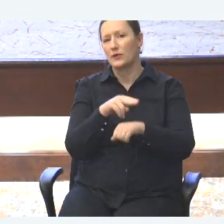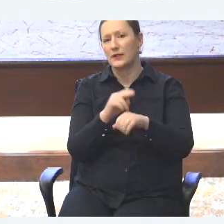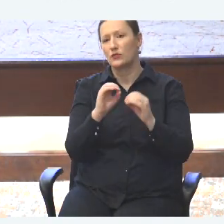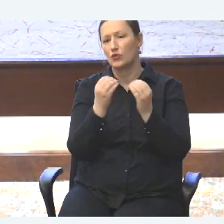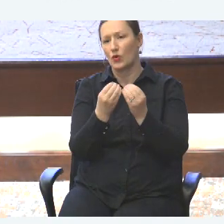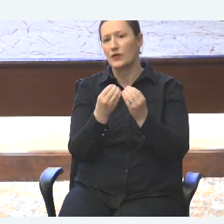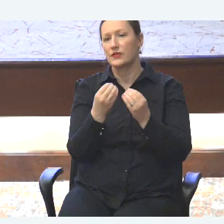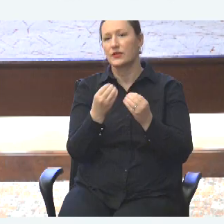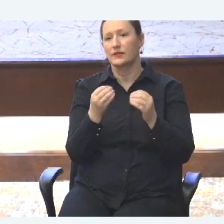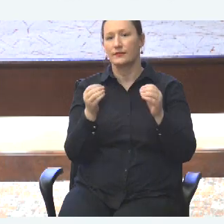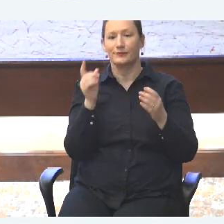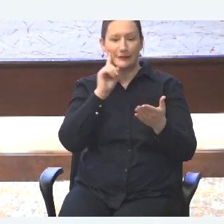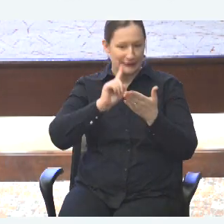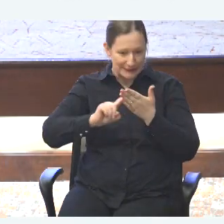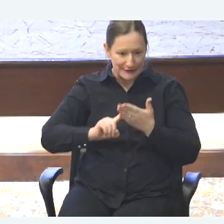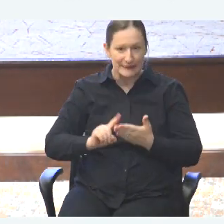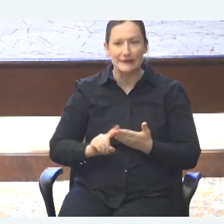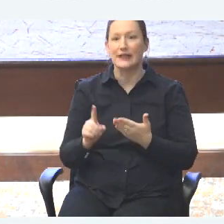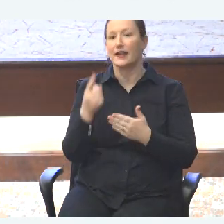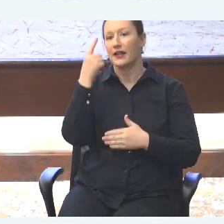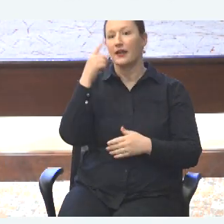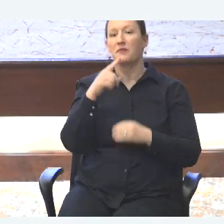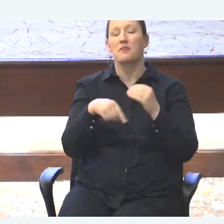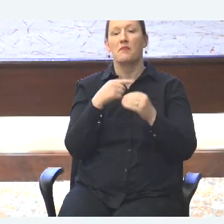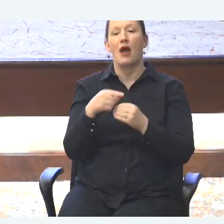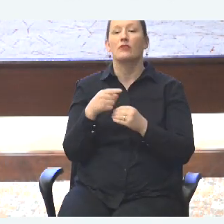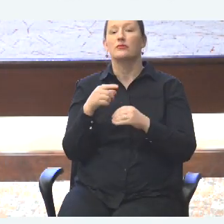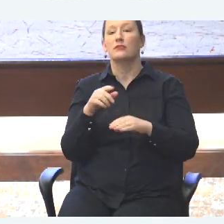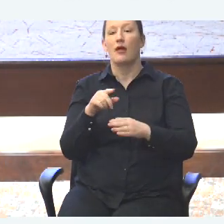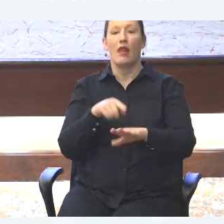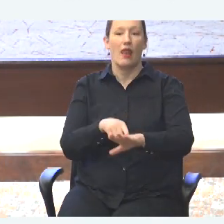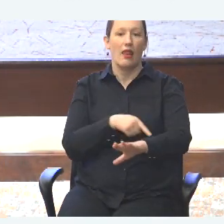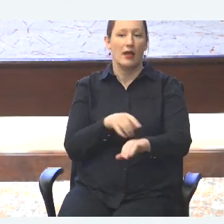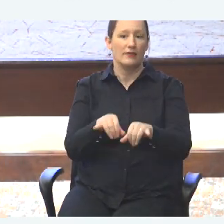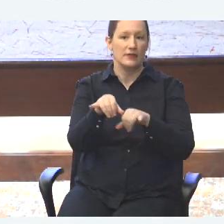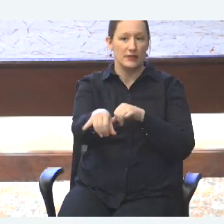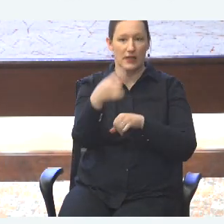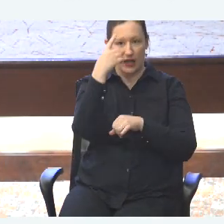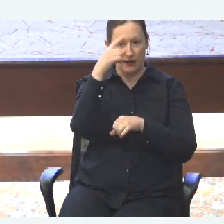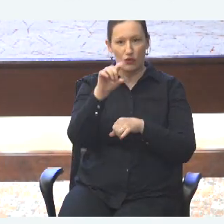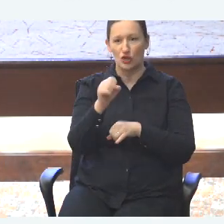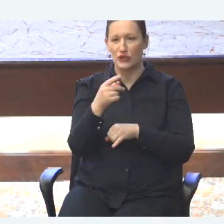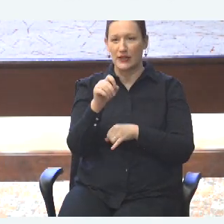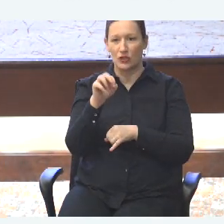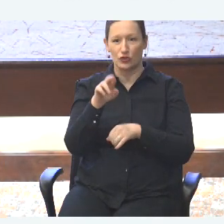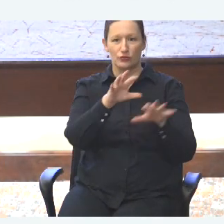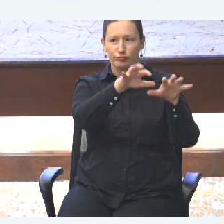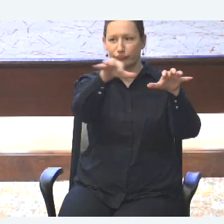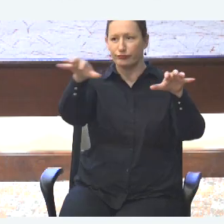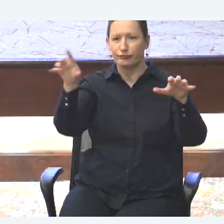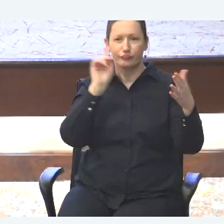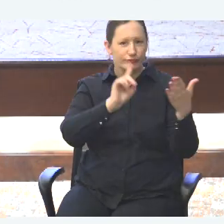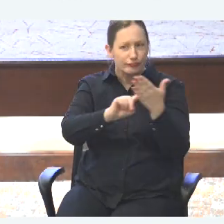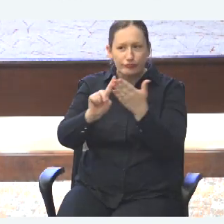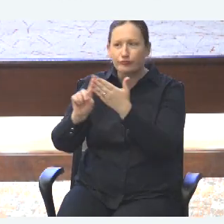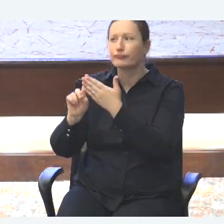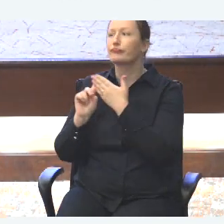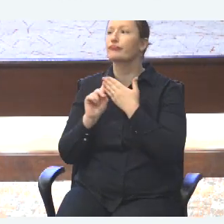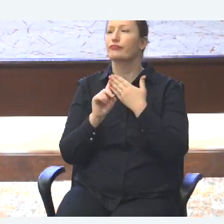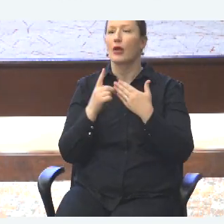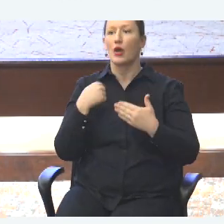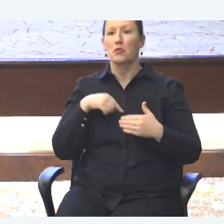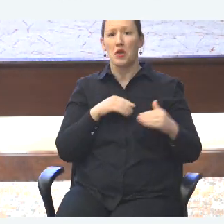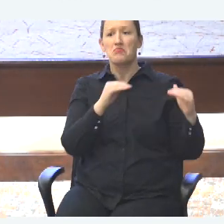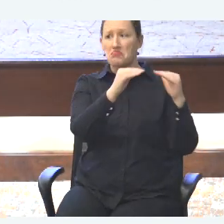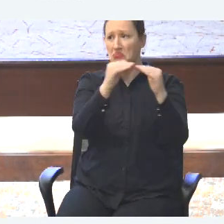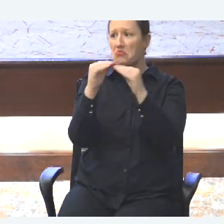median study for length of stay in shelters, which came out to be 22 days. So we're pretty on par with what other shelters across